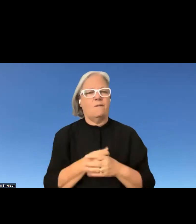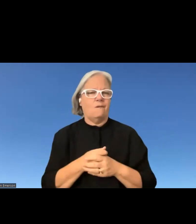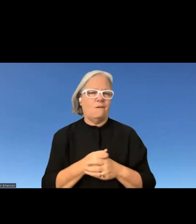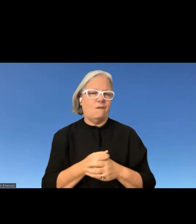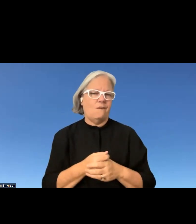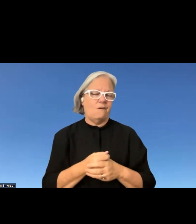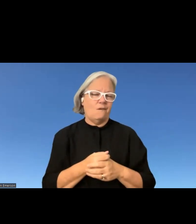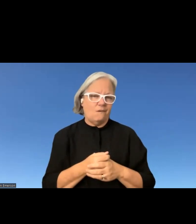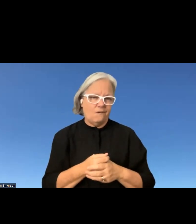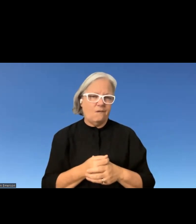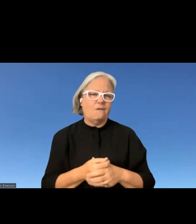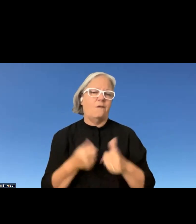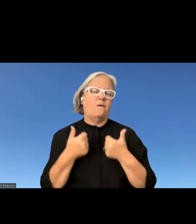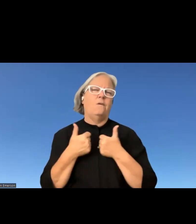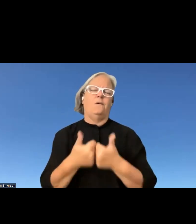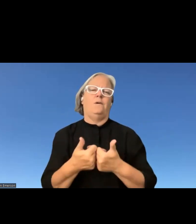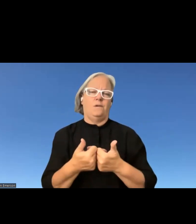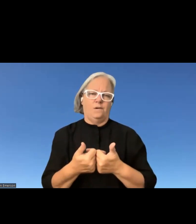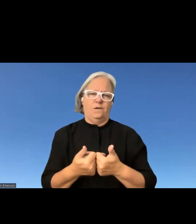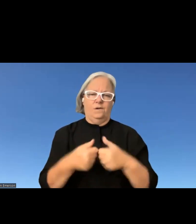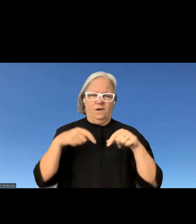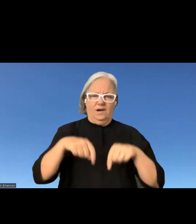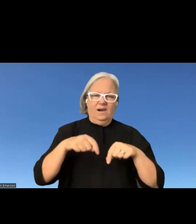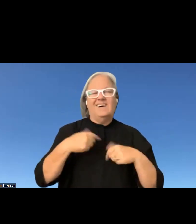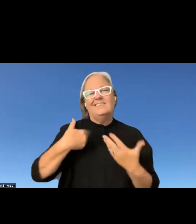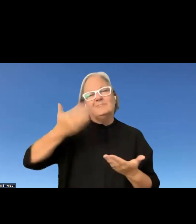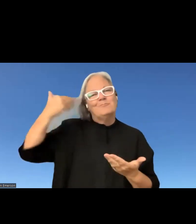actually, it came about because we were already working with